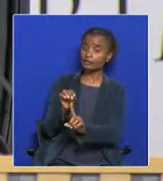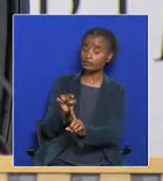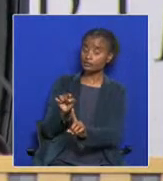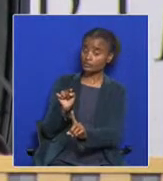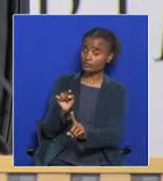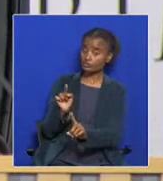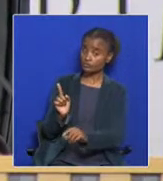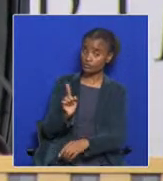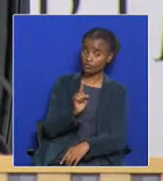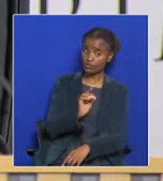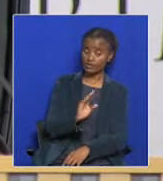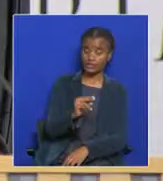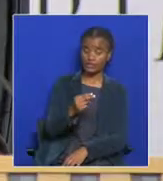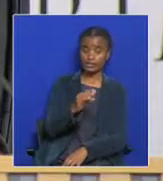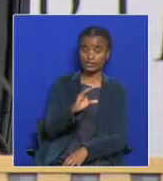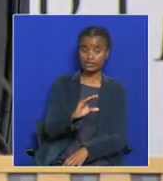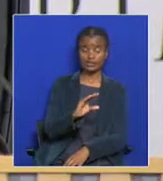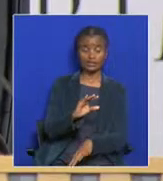on the 1st of July